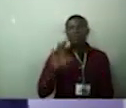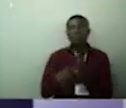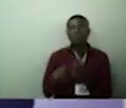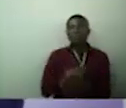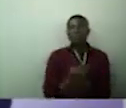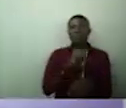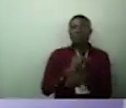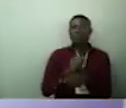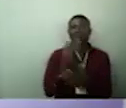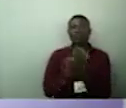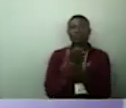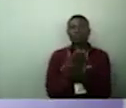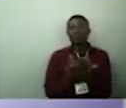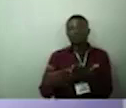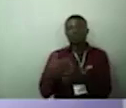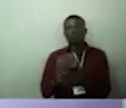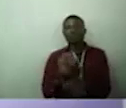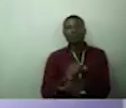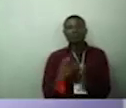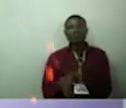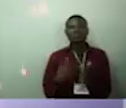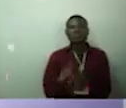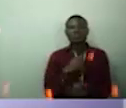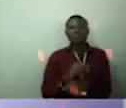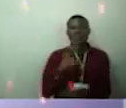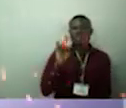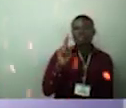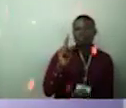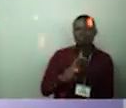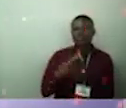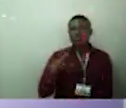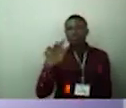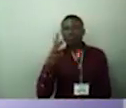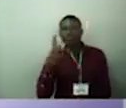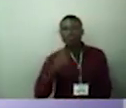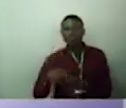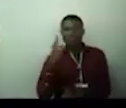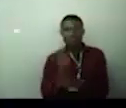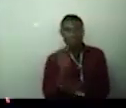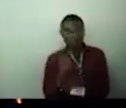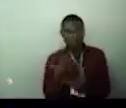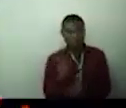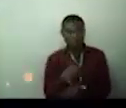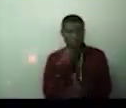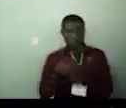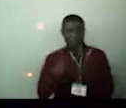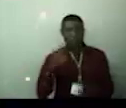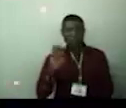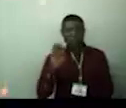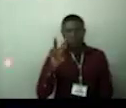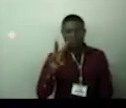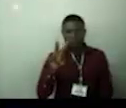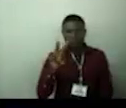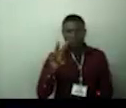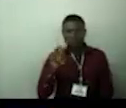only some small part of chapter 18. Maybe I'll do 18, 1 to 3. But for now, you just go to Revelation